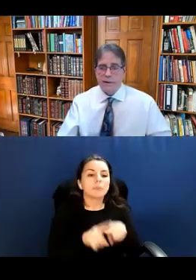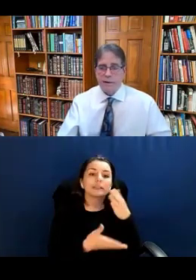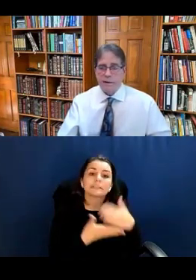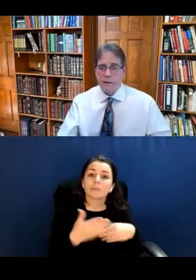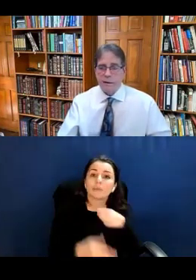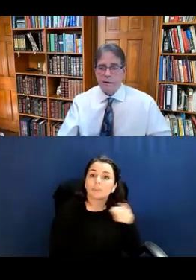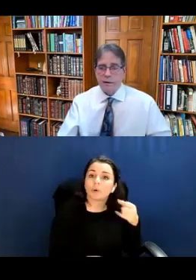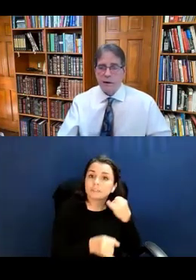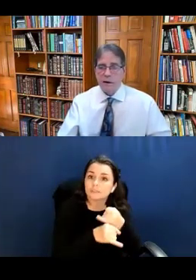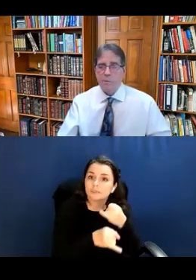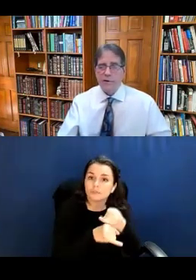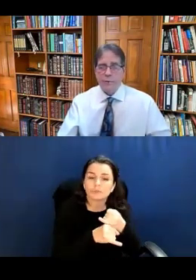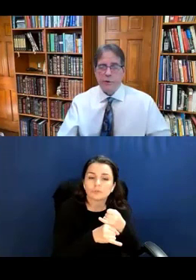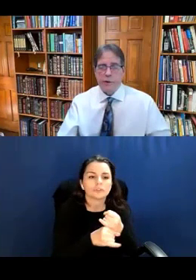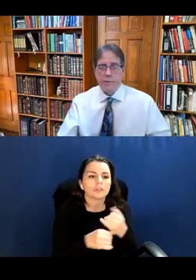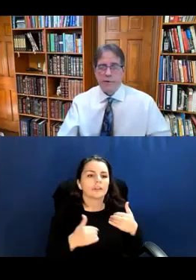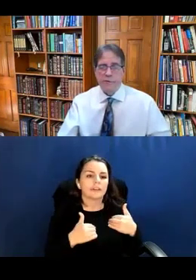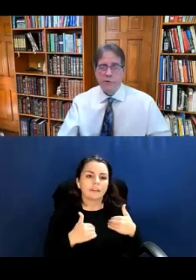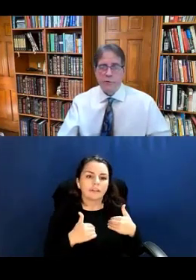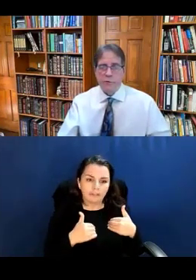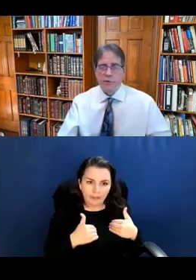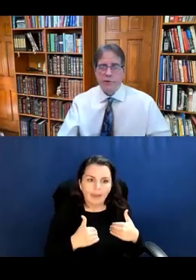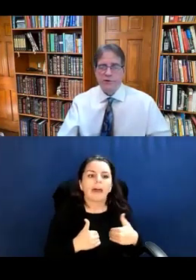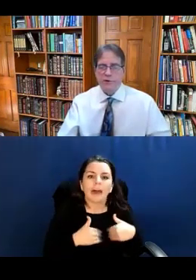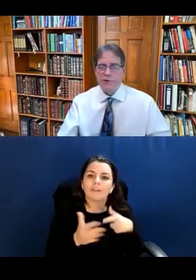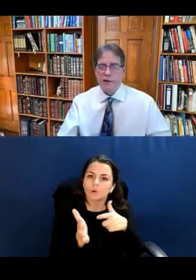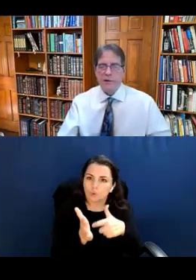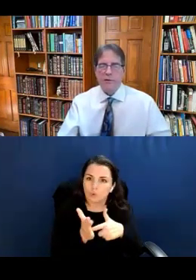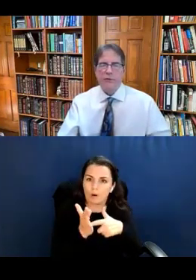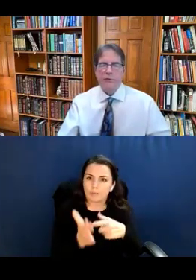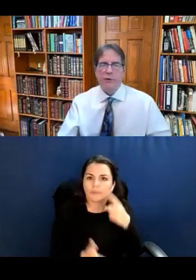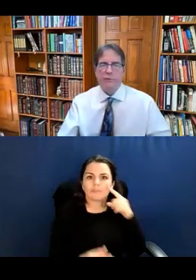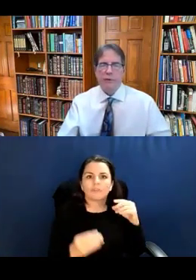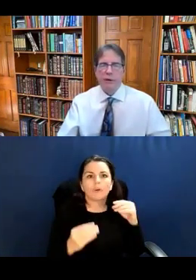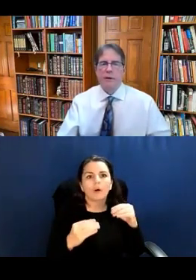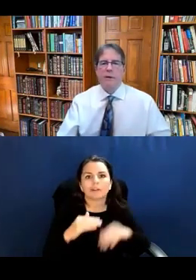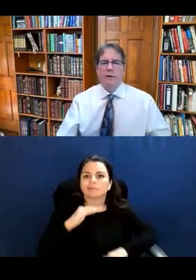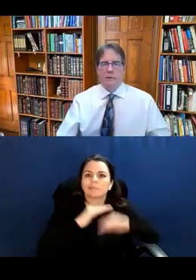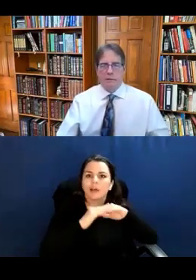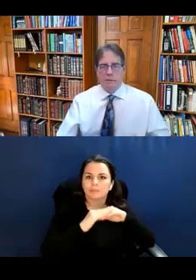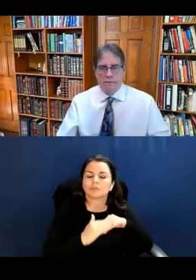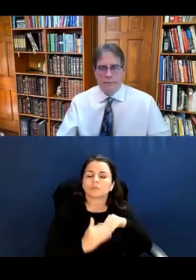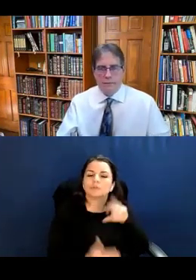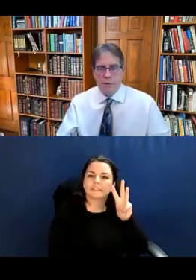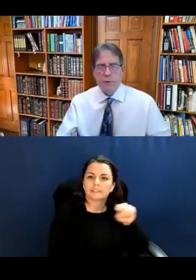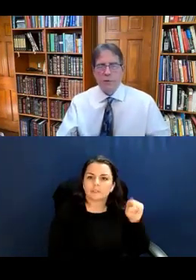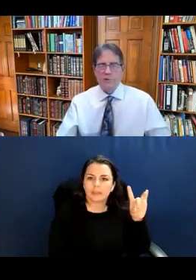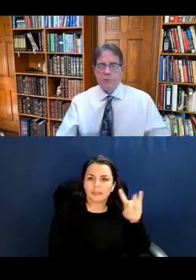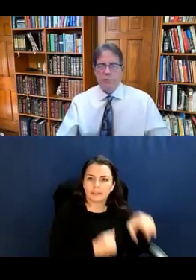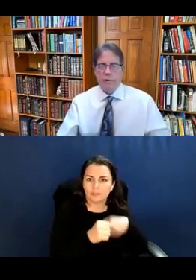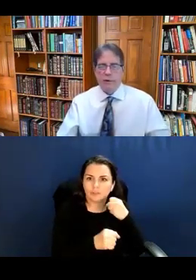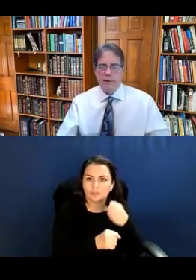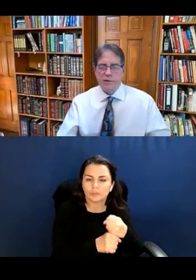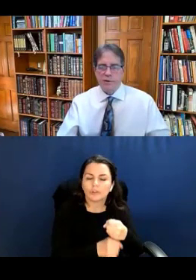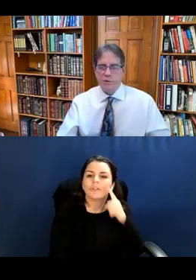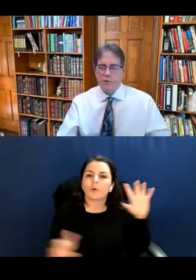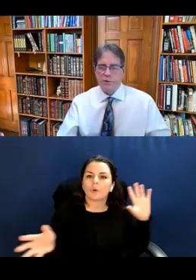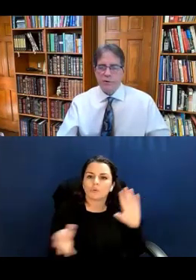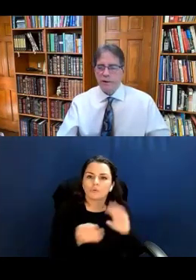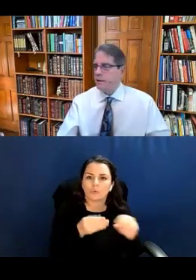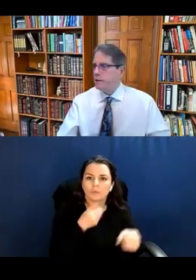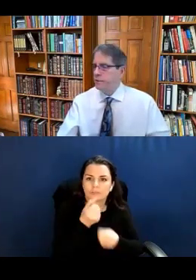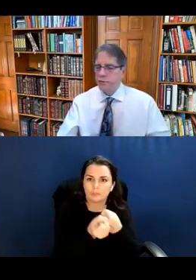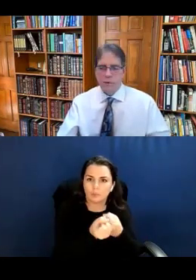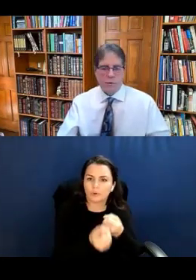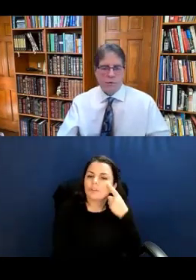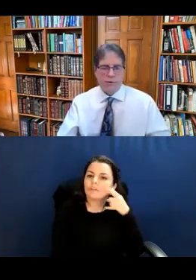a composite requirement of no more than 6 to 8 years of cumulative support on institutional